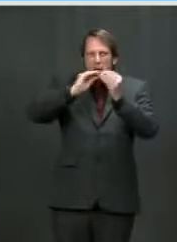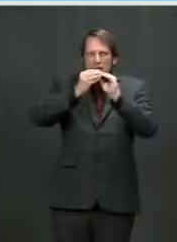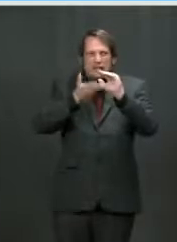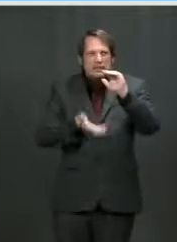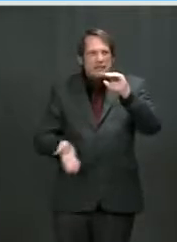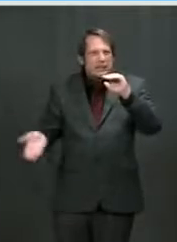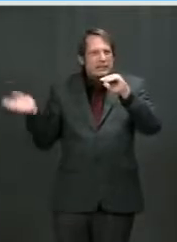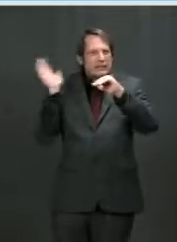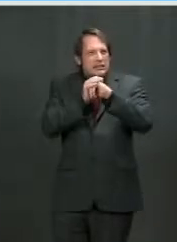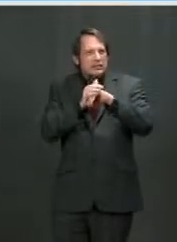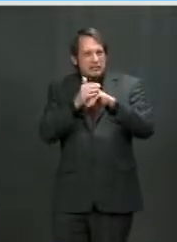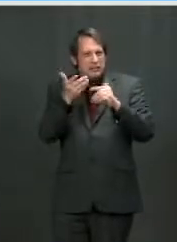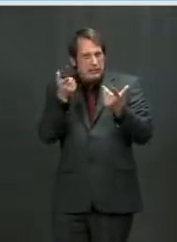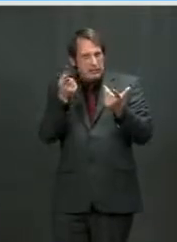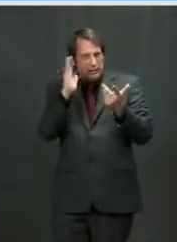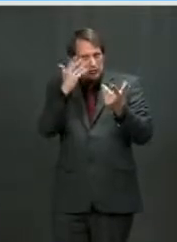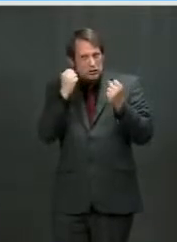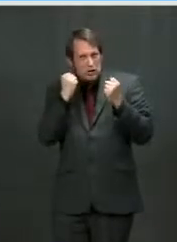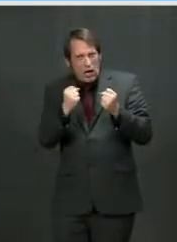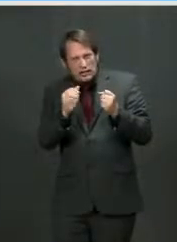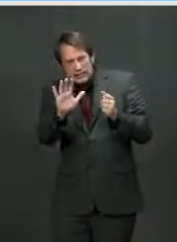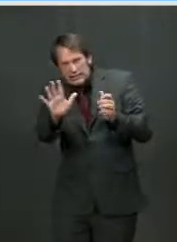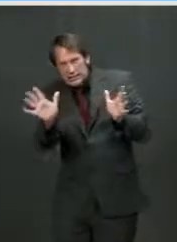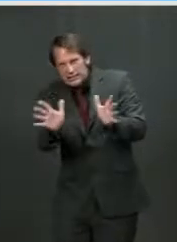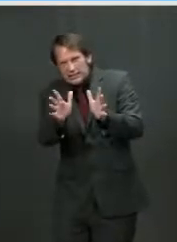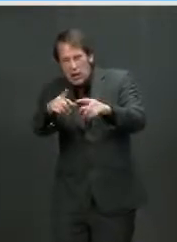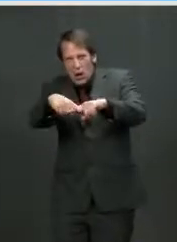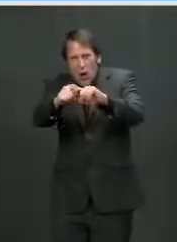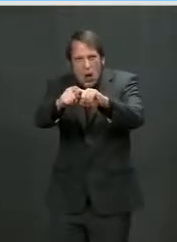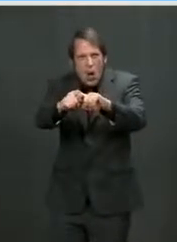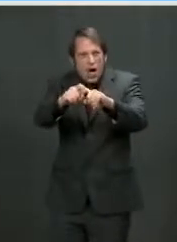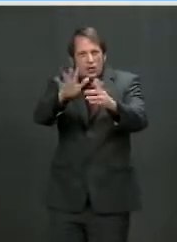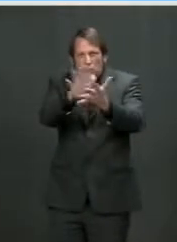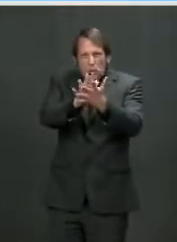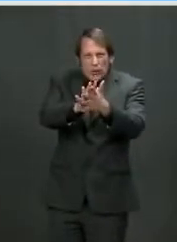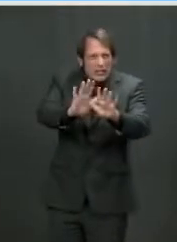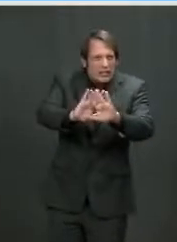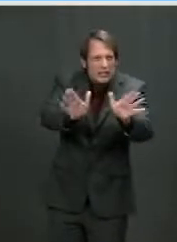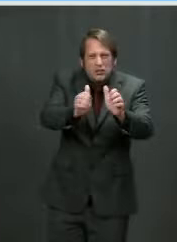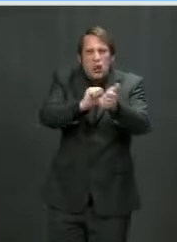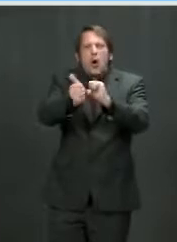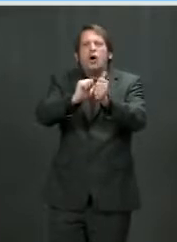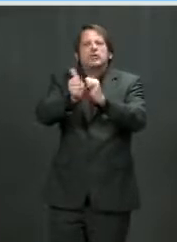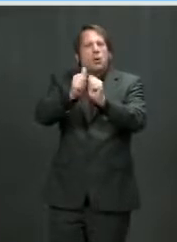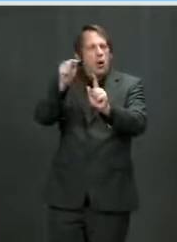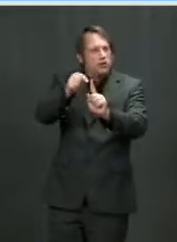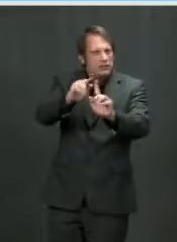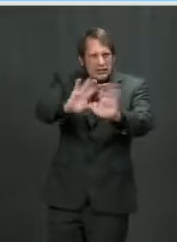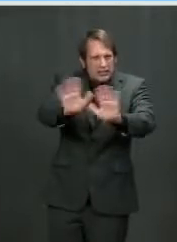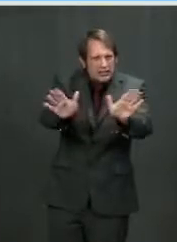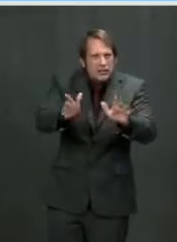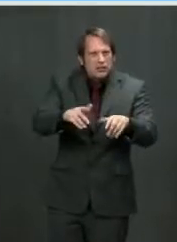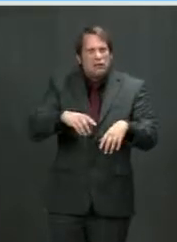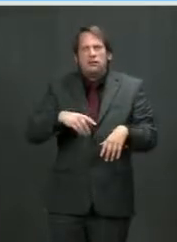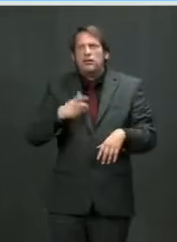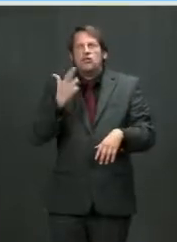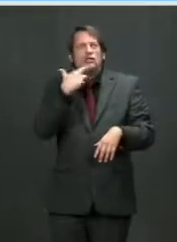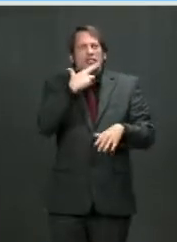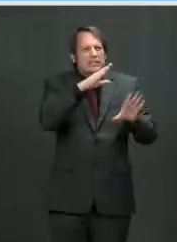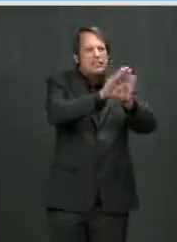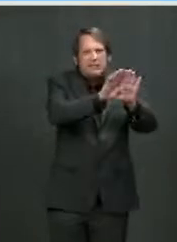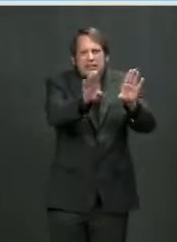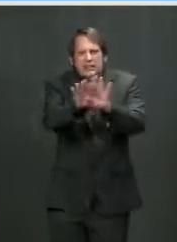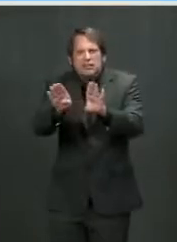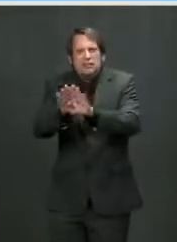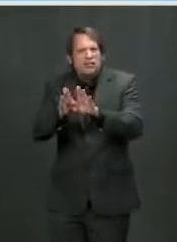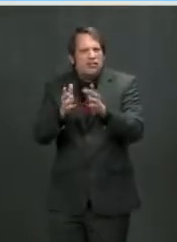looking at a pause, should there be pause in restaurants, indoor, should there be, or at least guidance to sort of